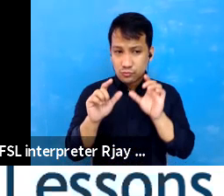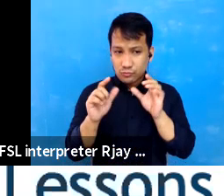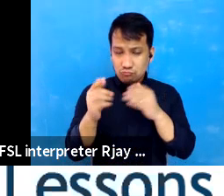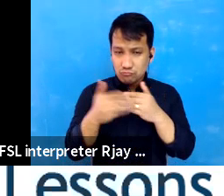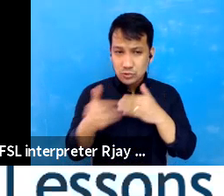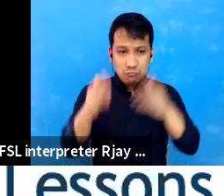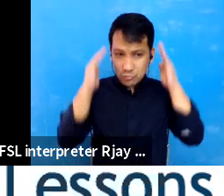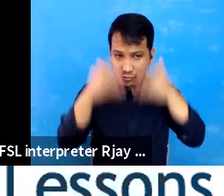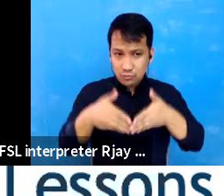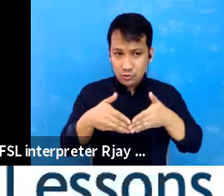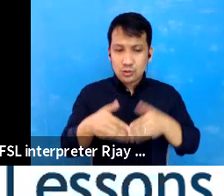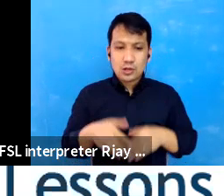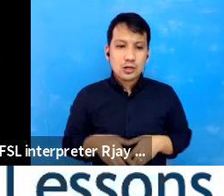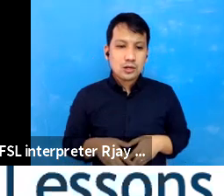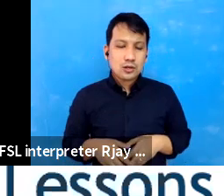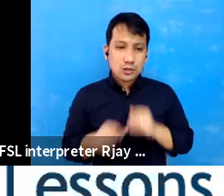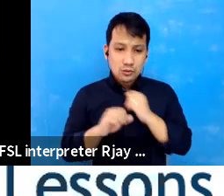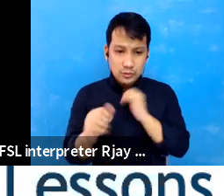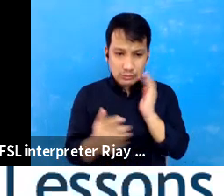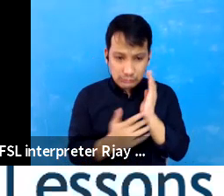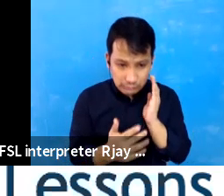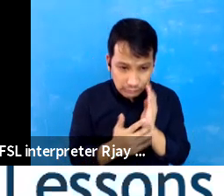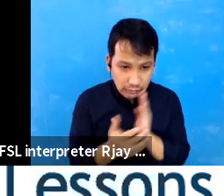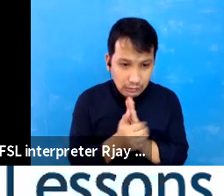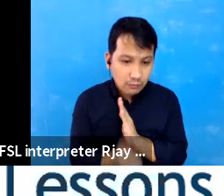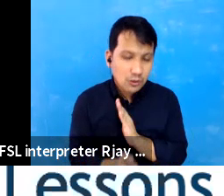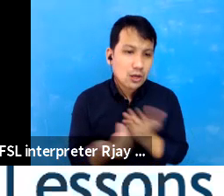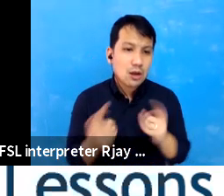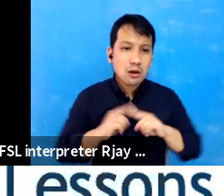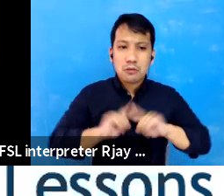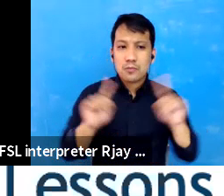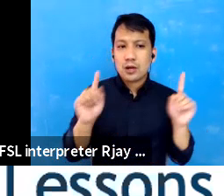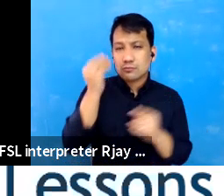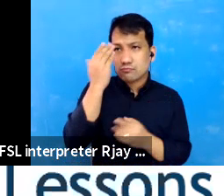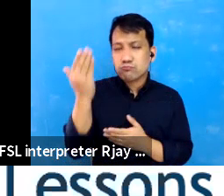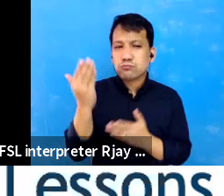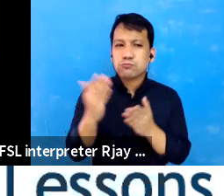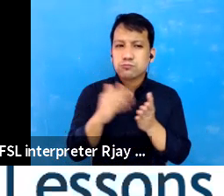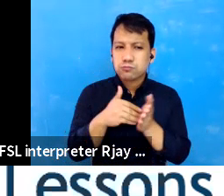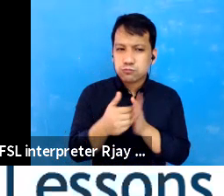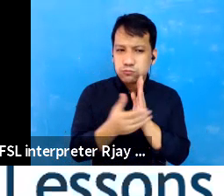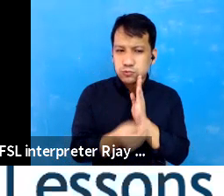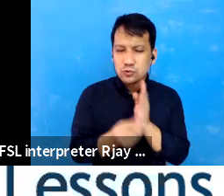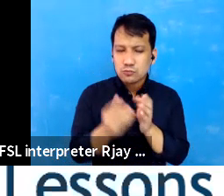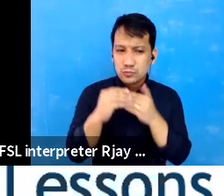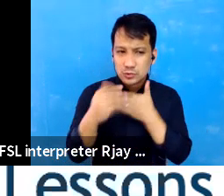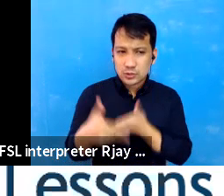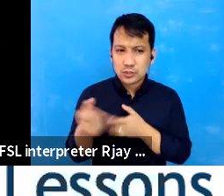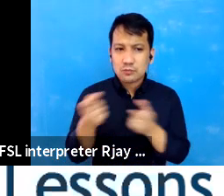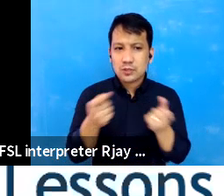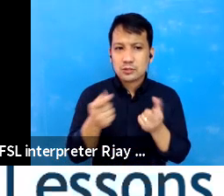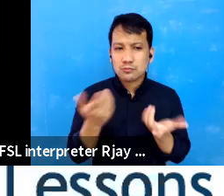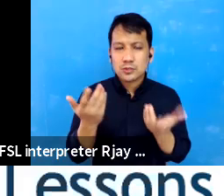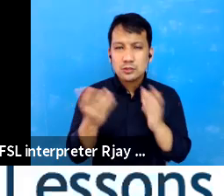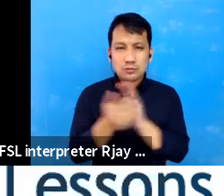just focus on equipping LGUs with technical skills, but also soft leadership and management